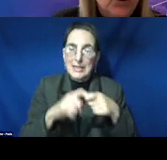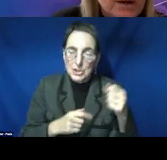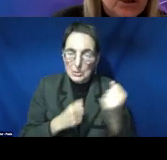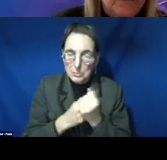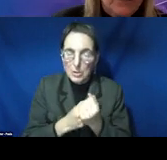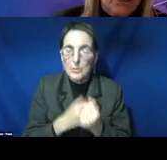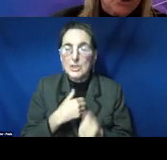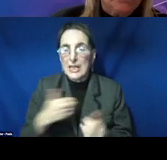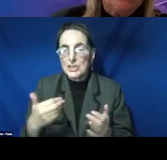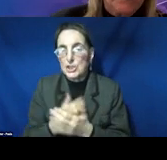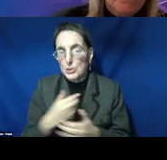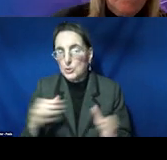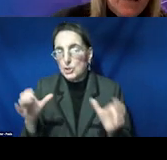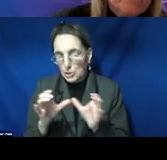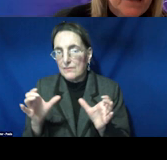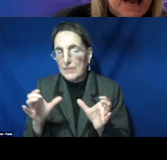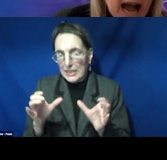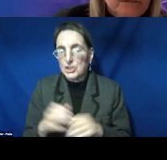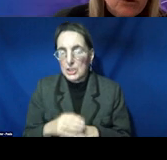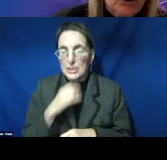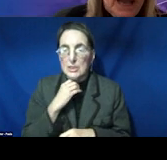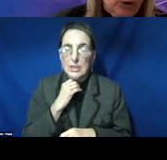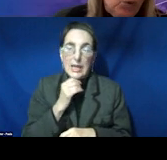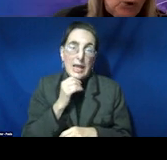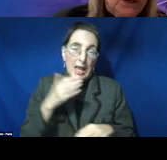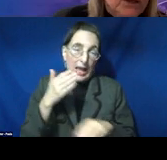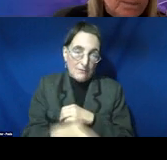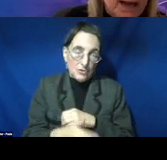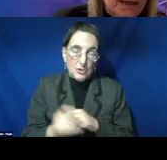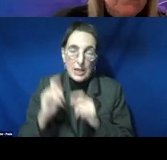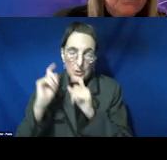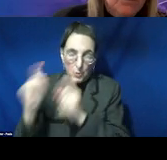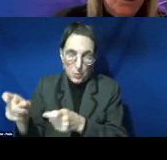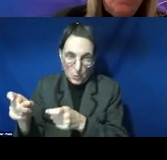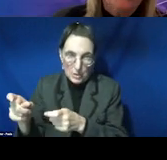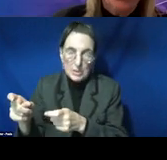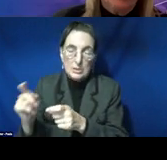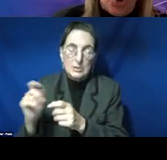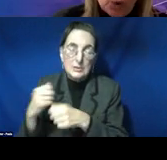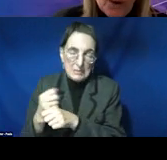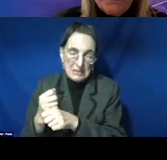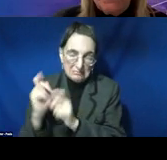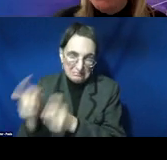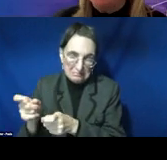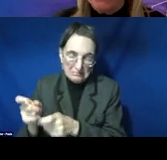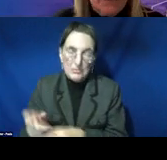new certification. And then after an award is made, already, if the